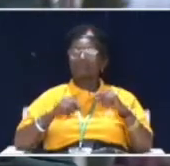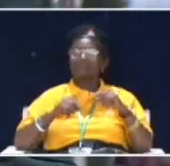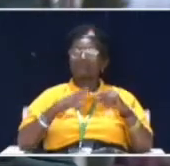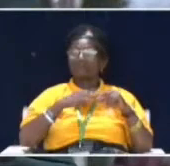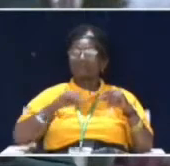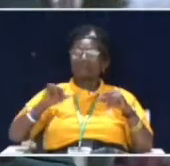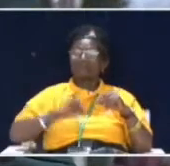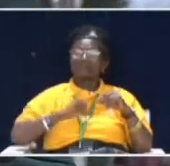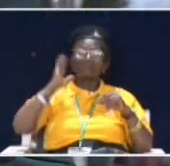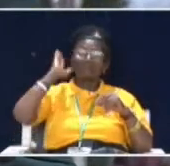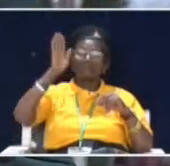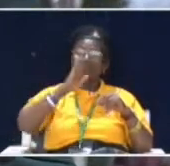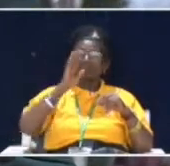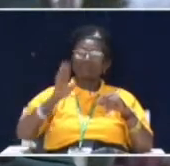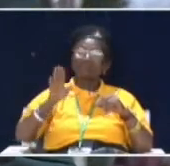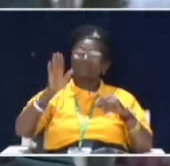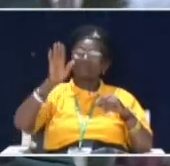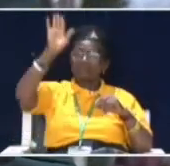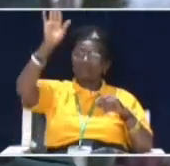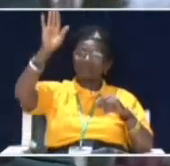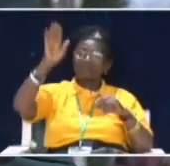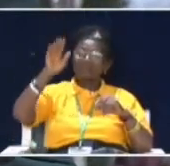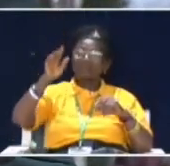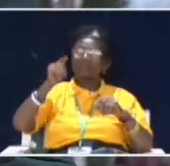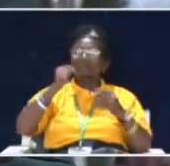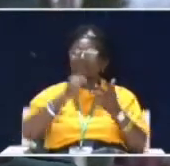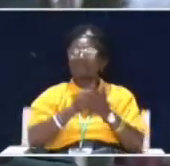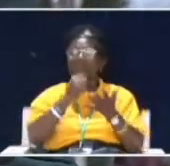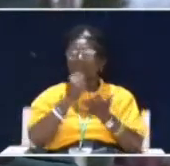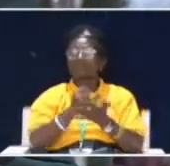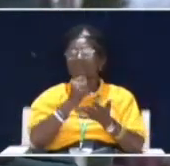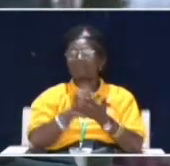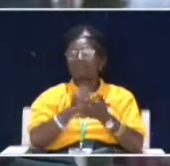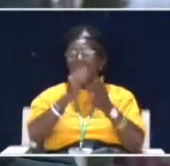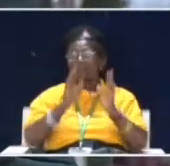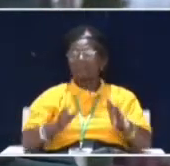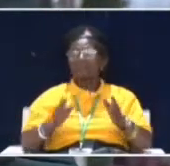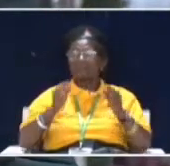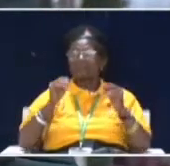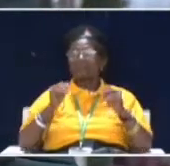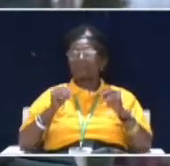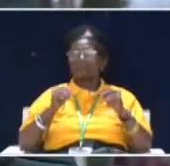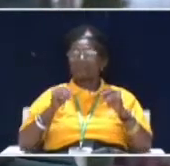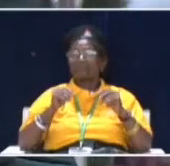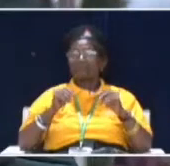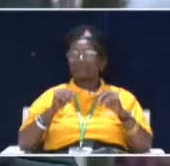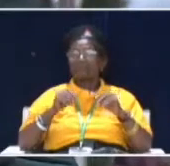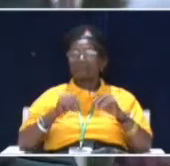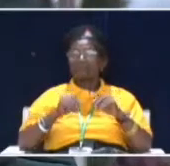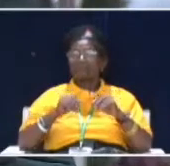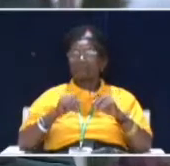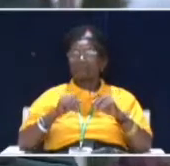And I will be your treasurer. Màá sì jẹ́ akápò fún ọ.